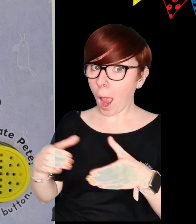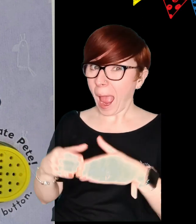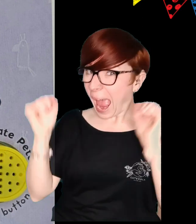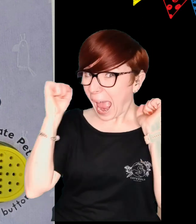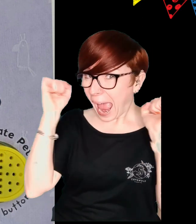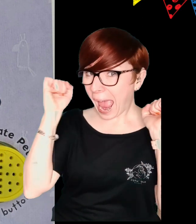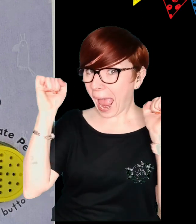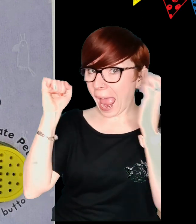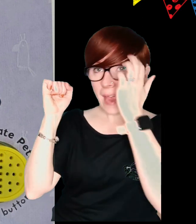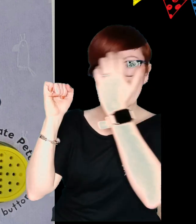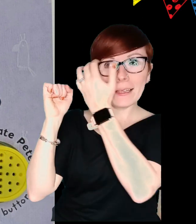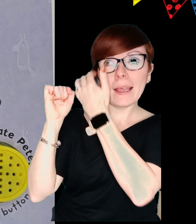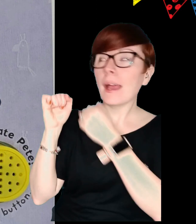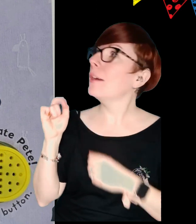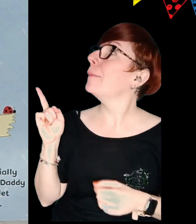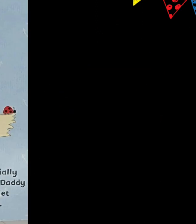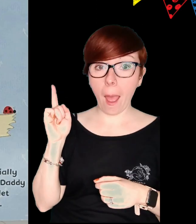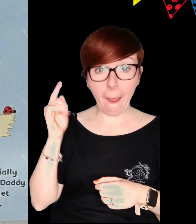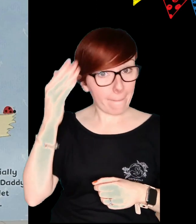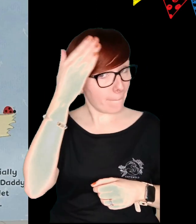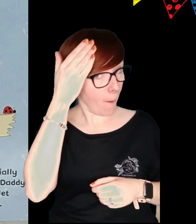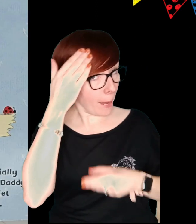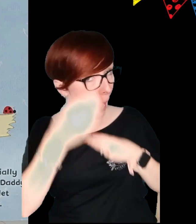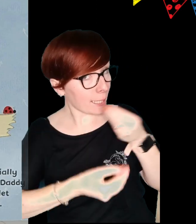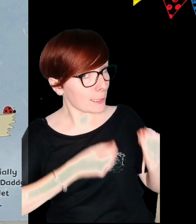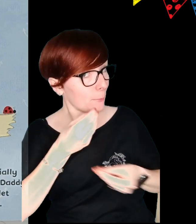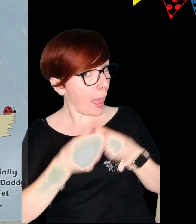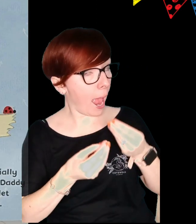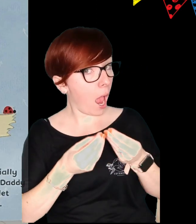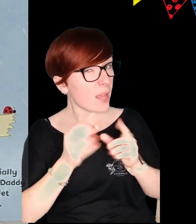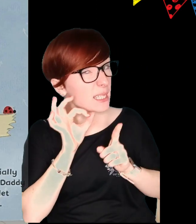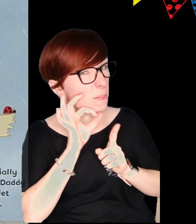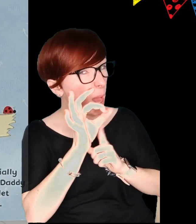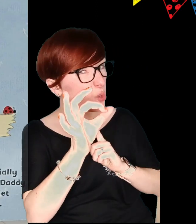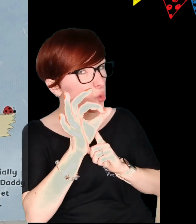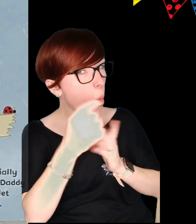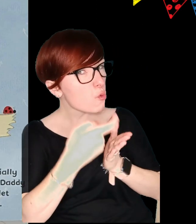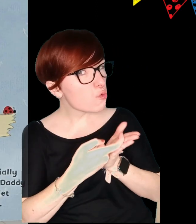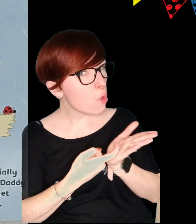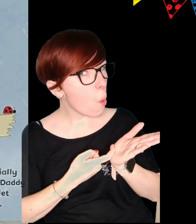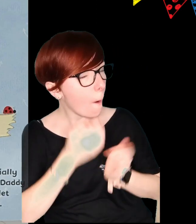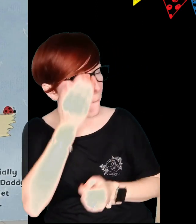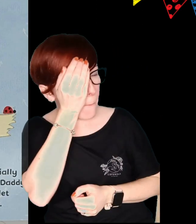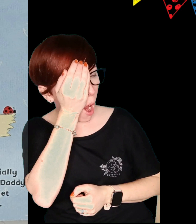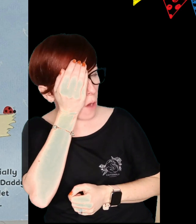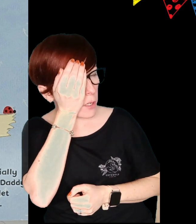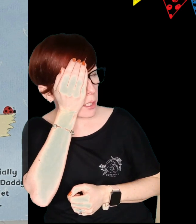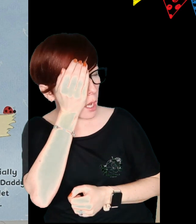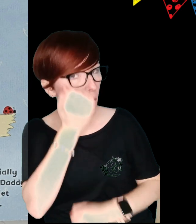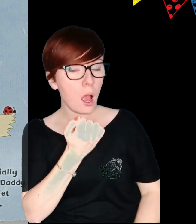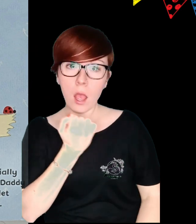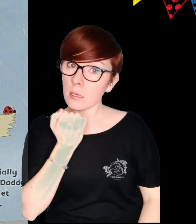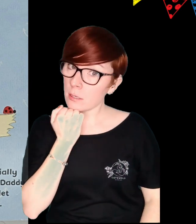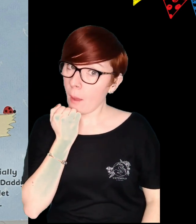out and tinkles into the bottom of the potty. Pirate Pete's mummy then teaches Pete some special